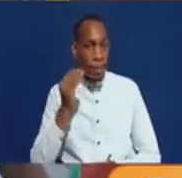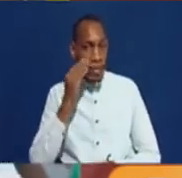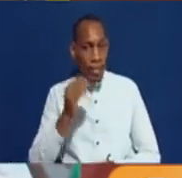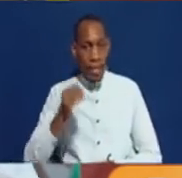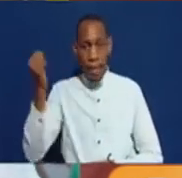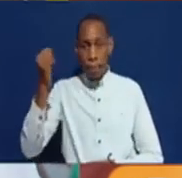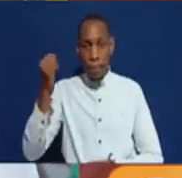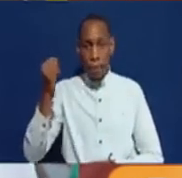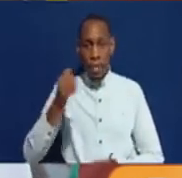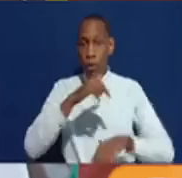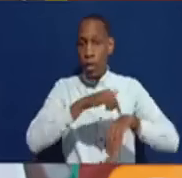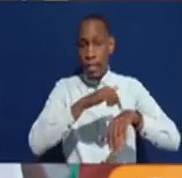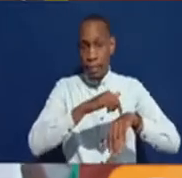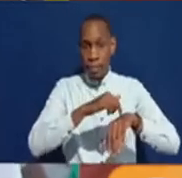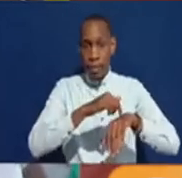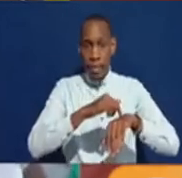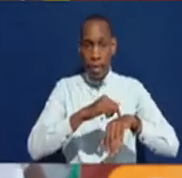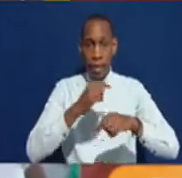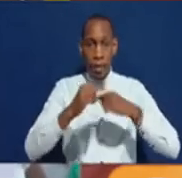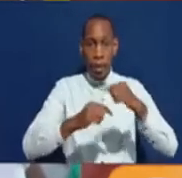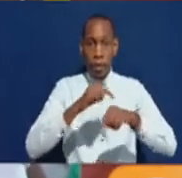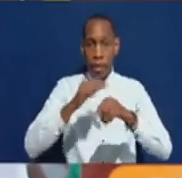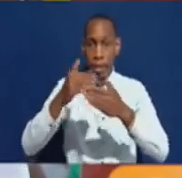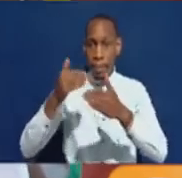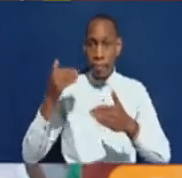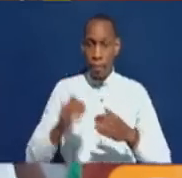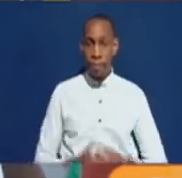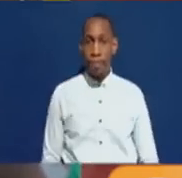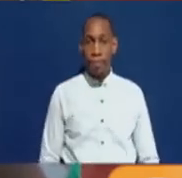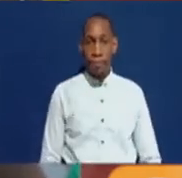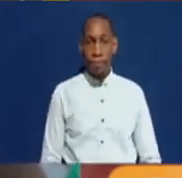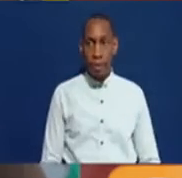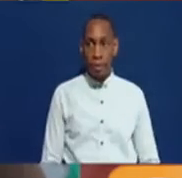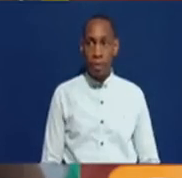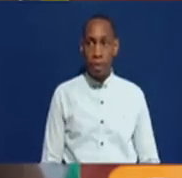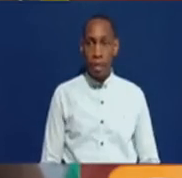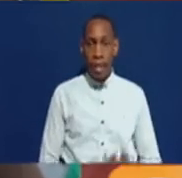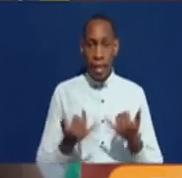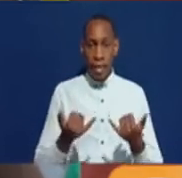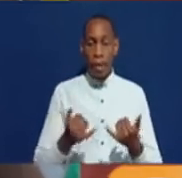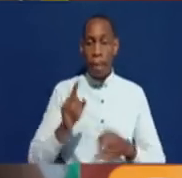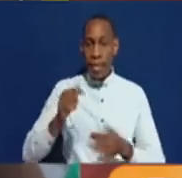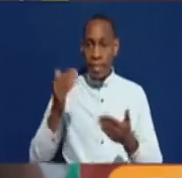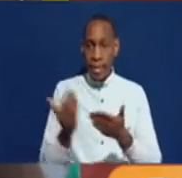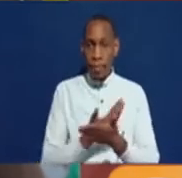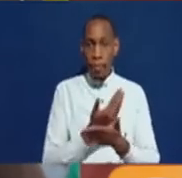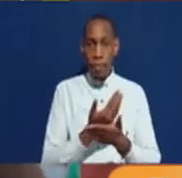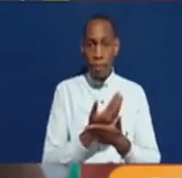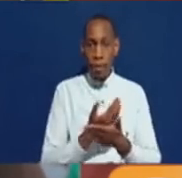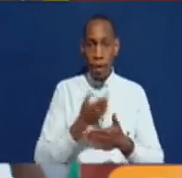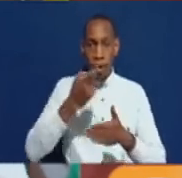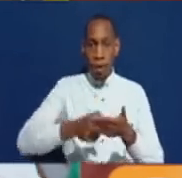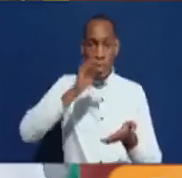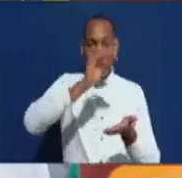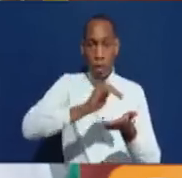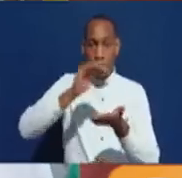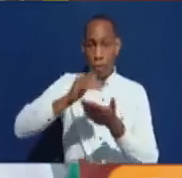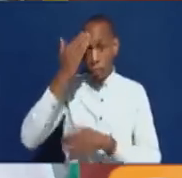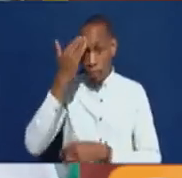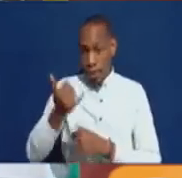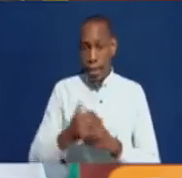the political moment that existed at that time. We have had to do away with those subsidies because